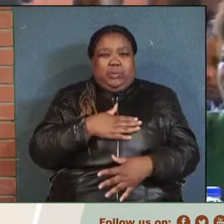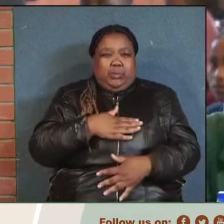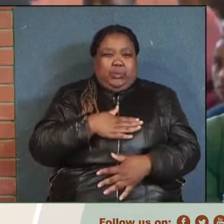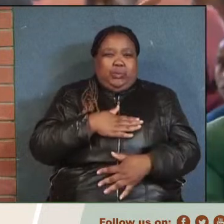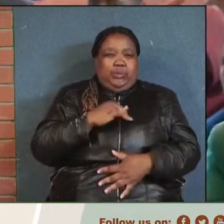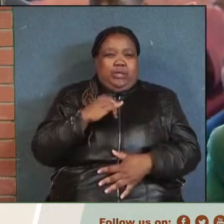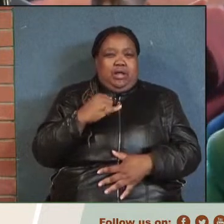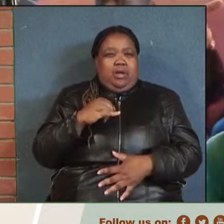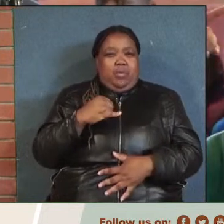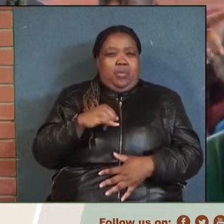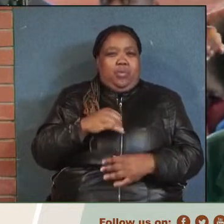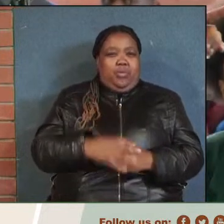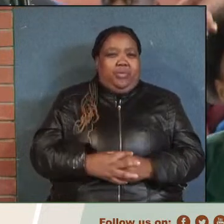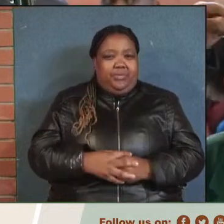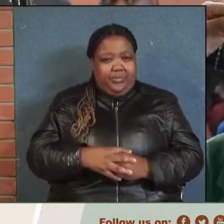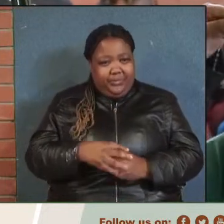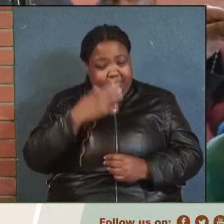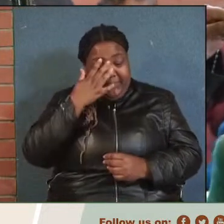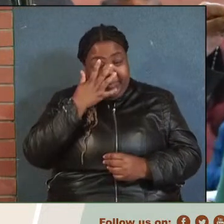Honorable